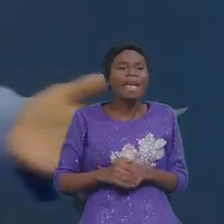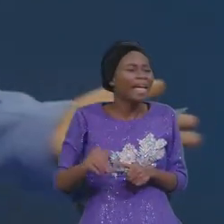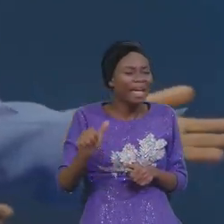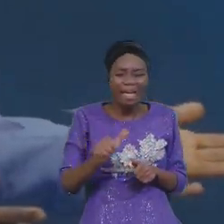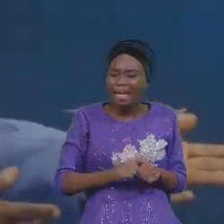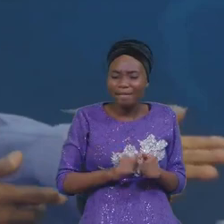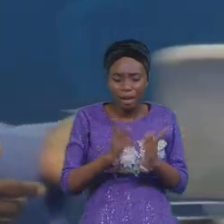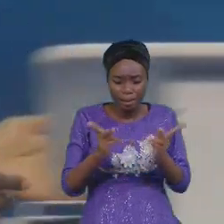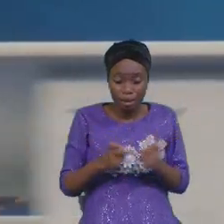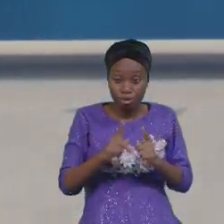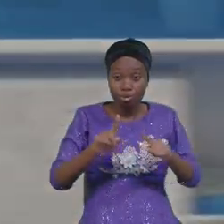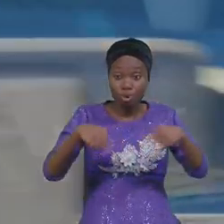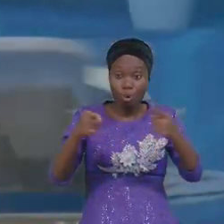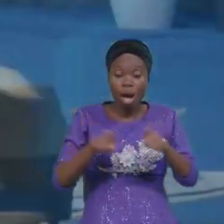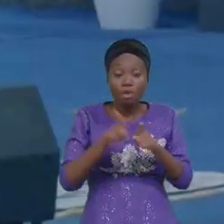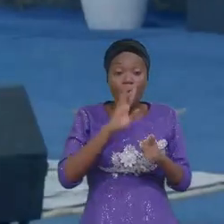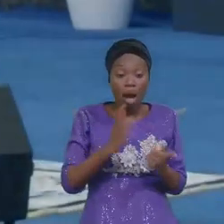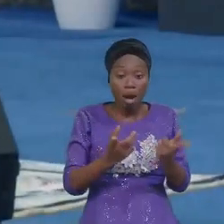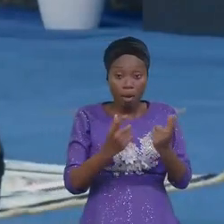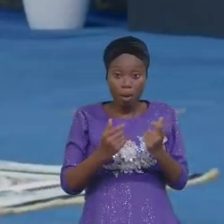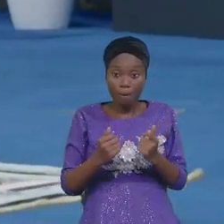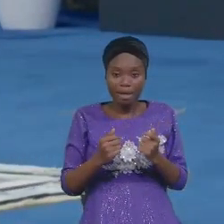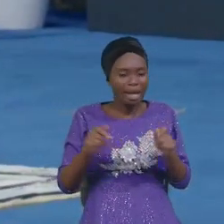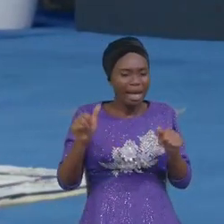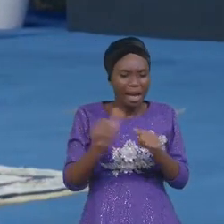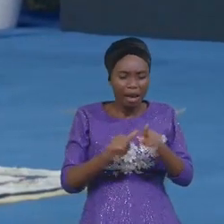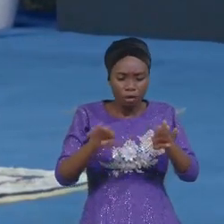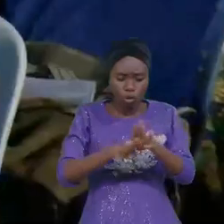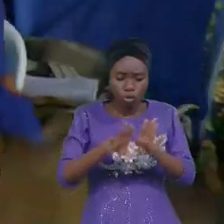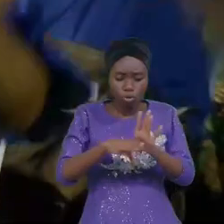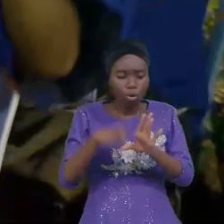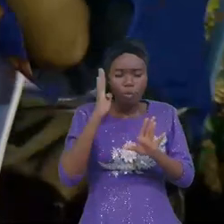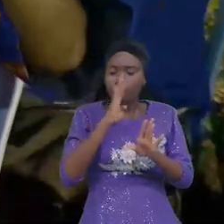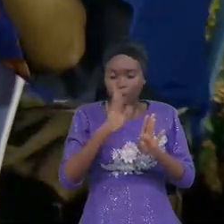go, as we are coming like this, every closed door will open.